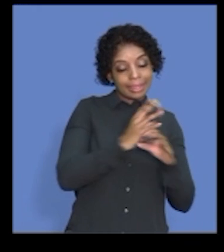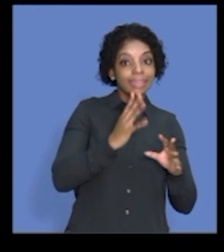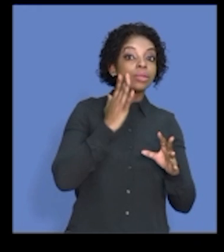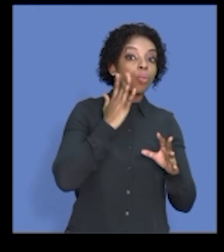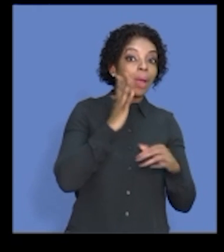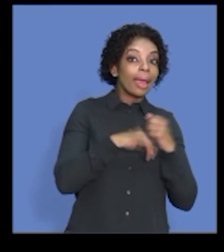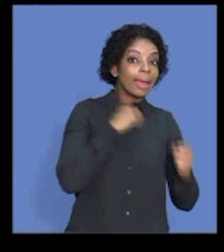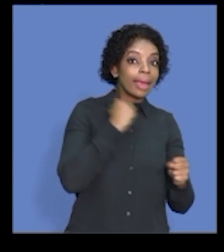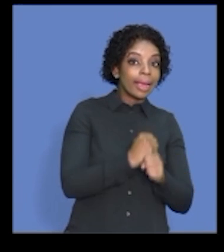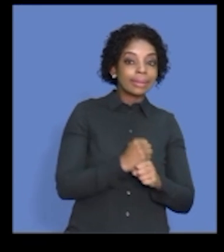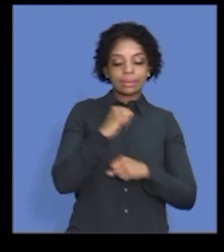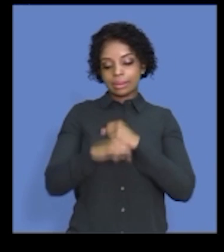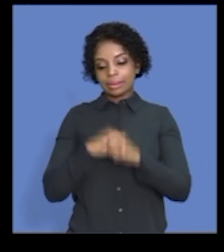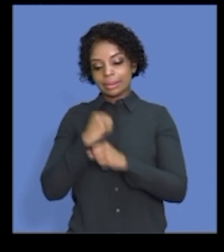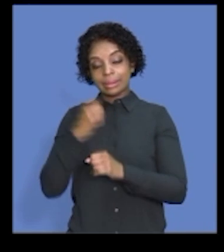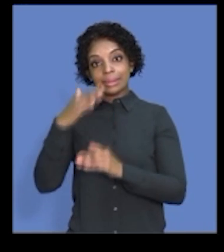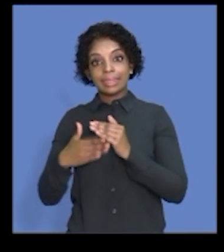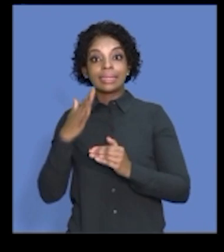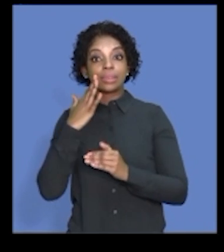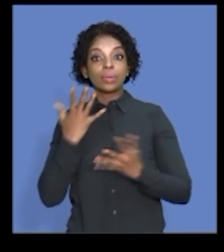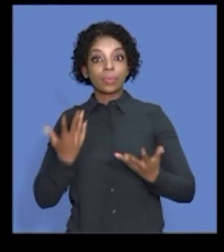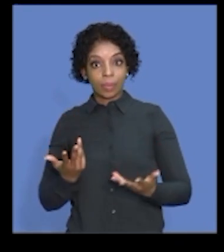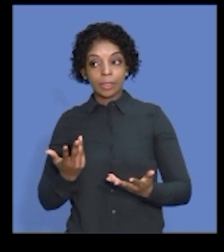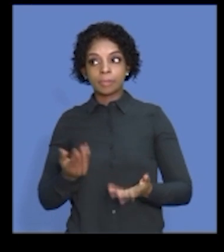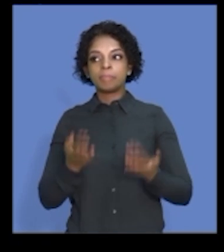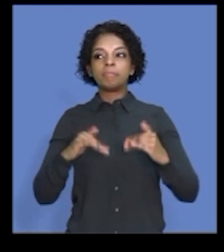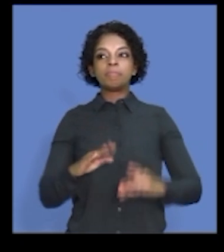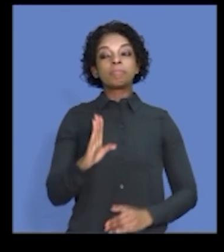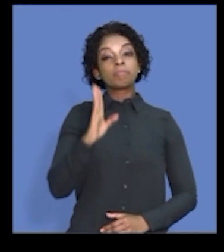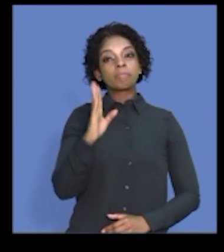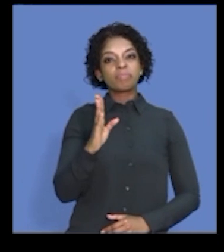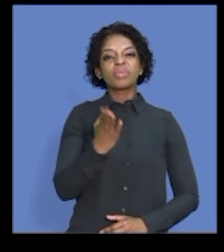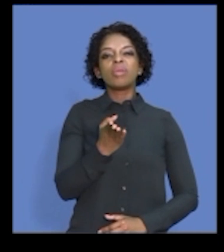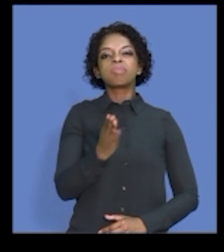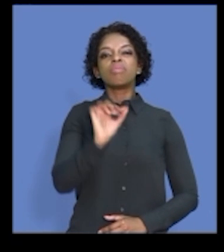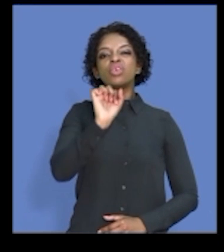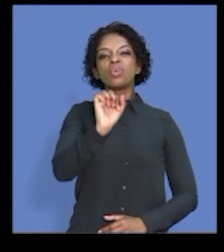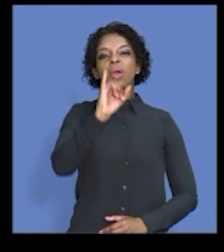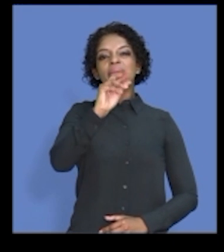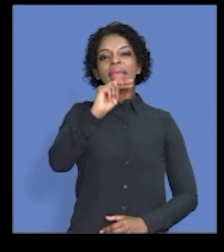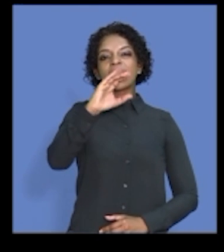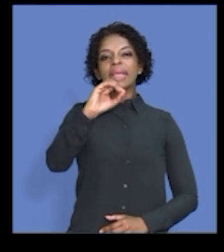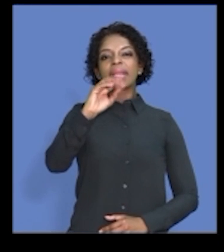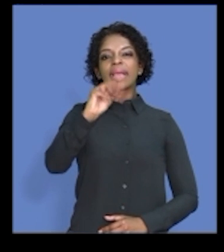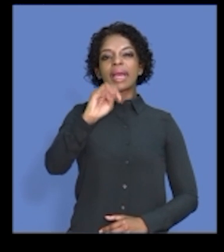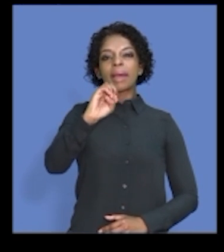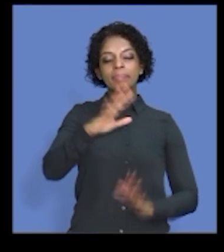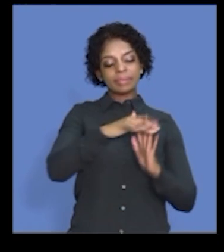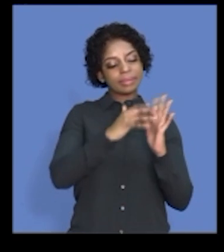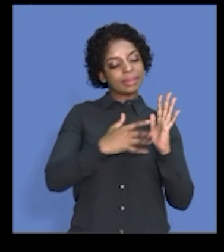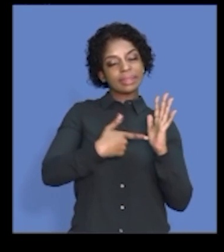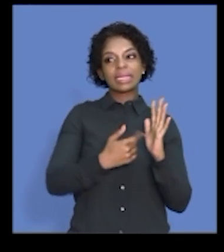ended. You are told that your rent income figure, as it appears in your income statement, is